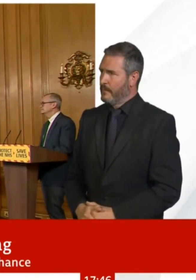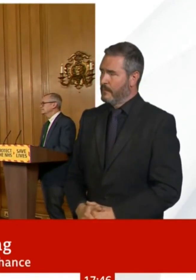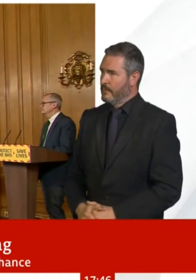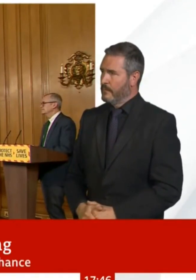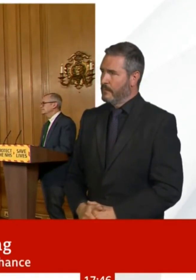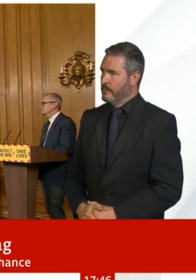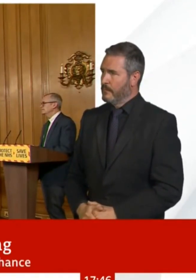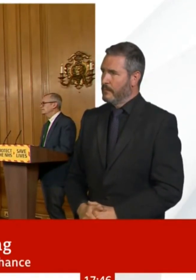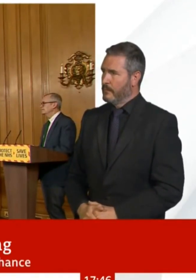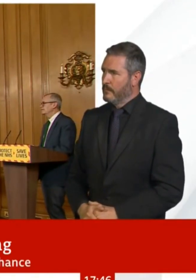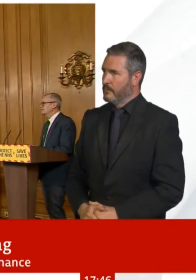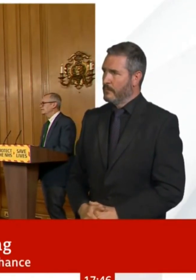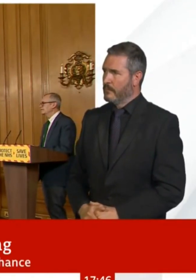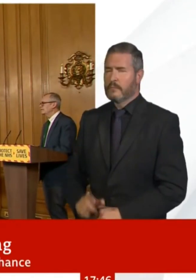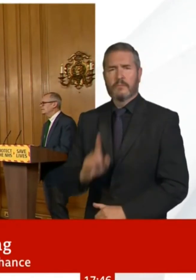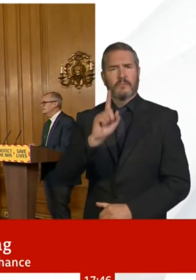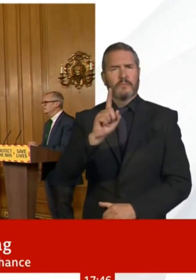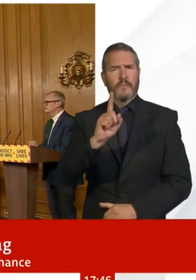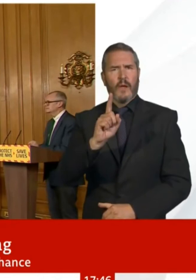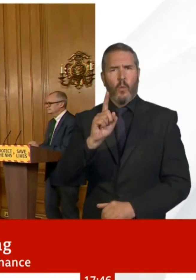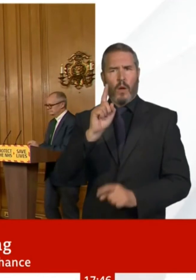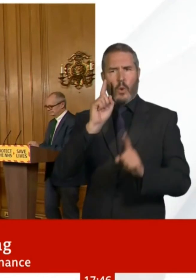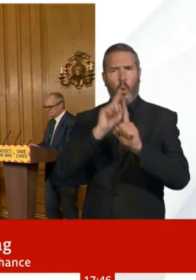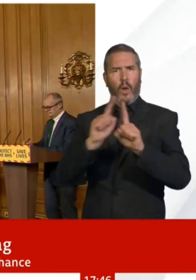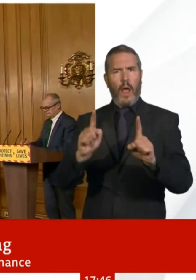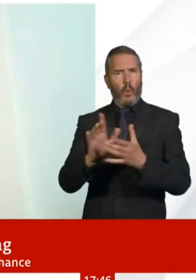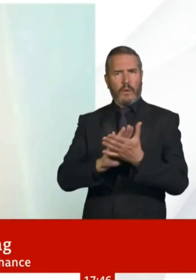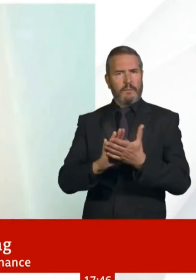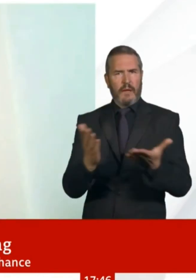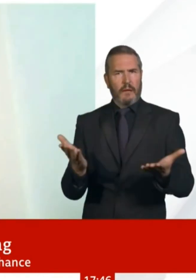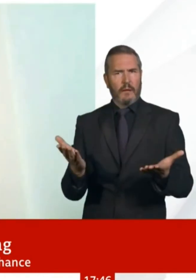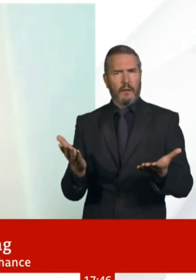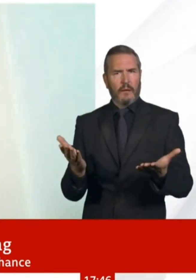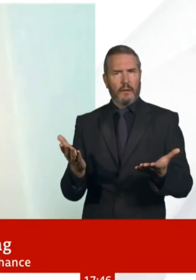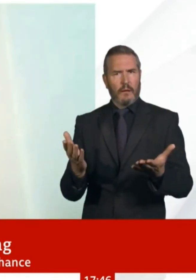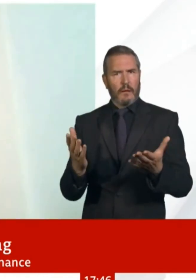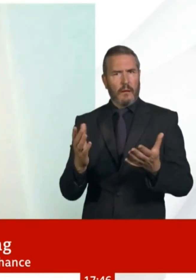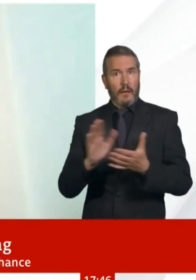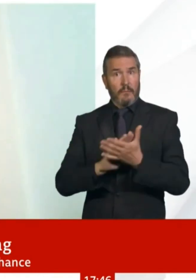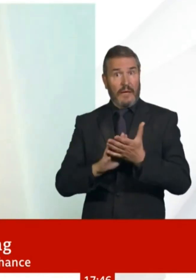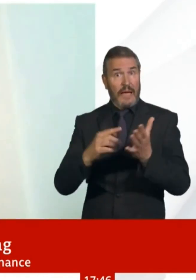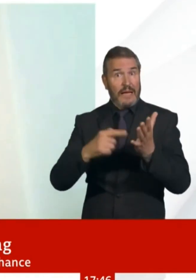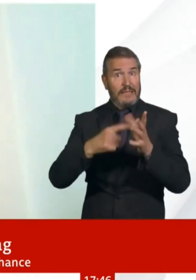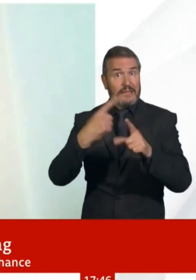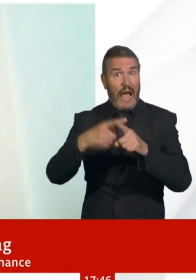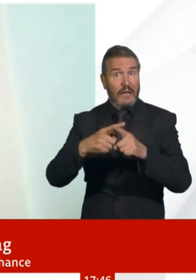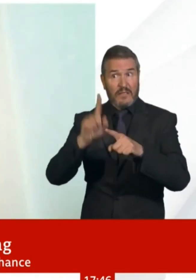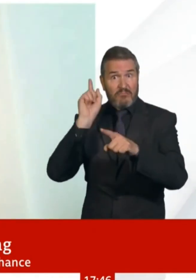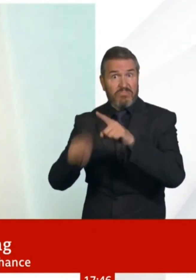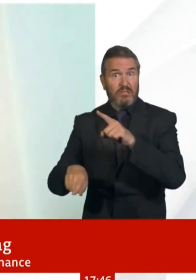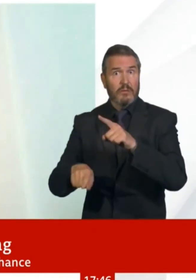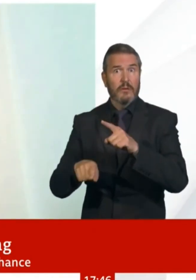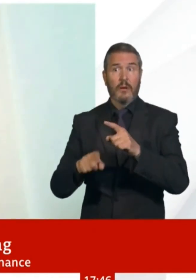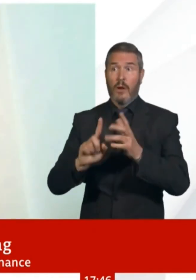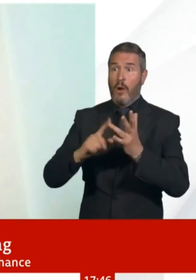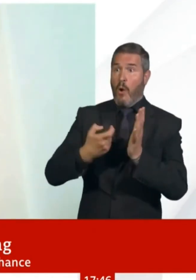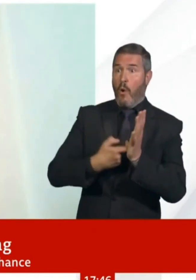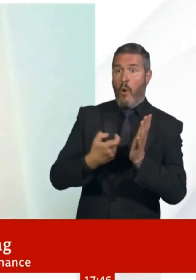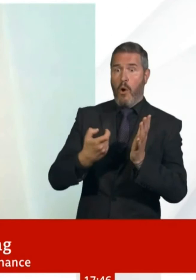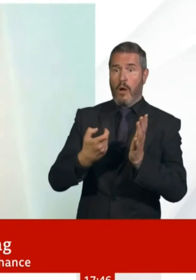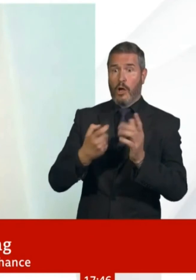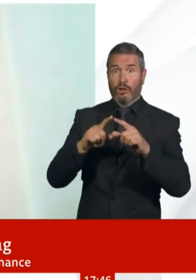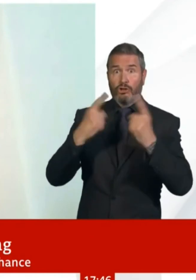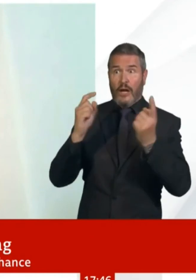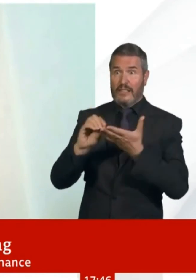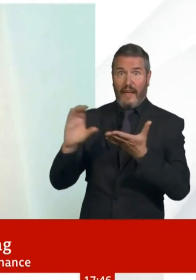just First Secretary, what does that mean in practice? Does that mean tariffs, or does it mean greater restrictions on Chinese